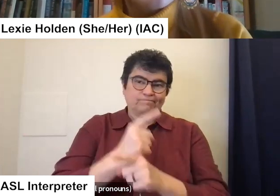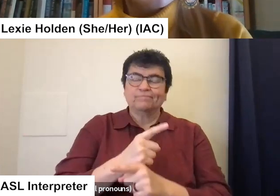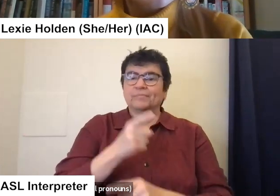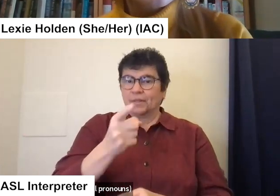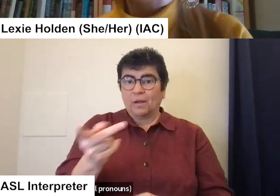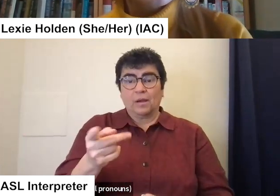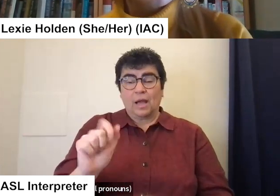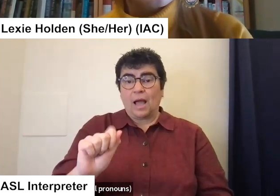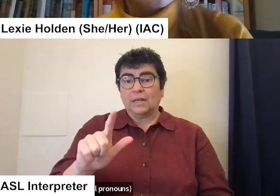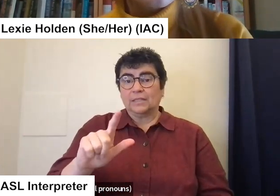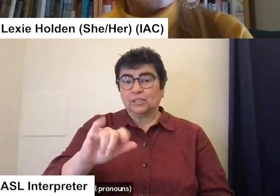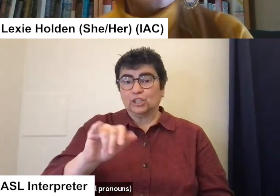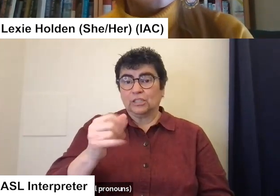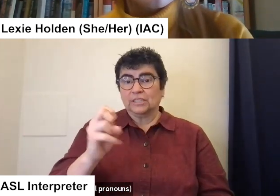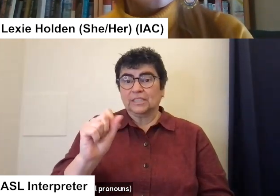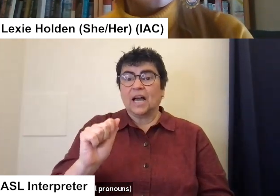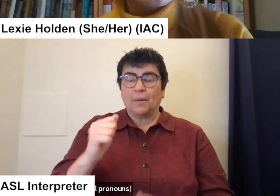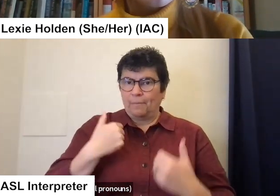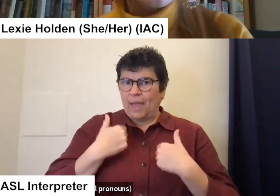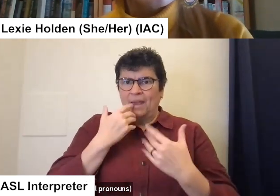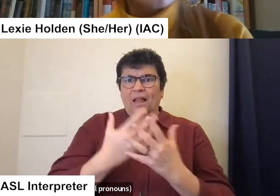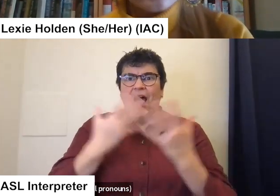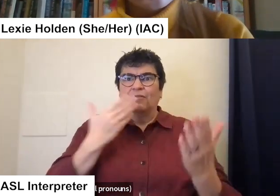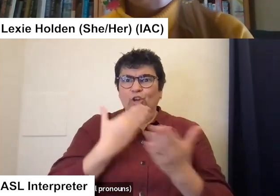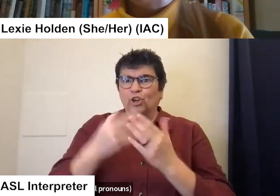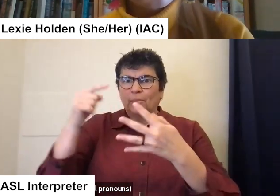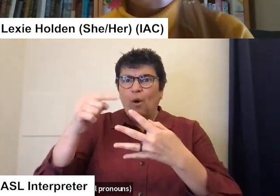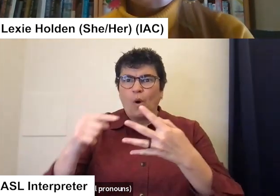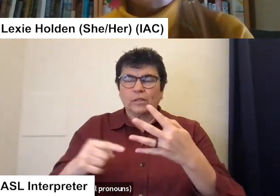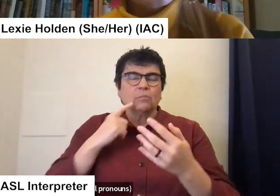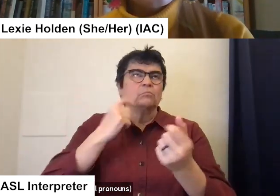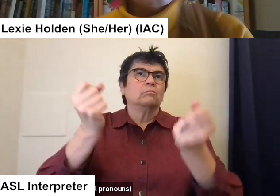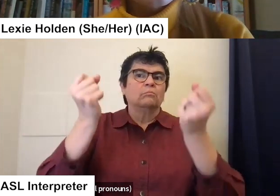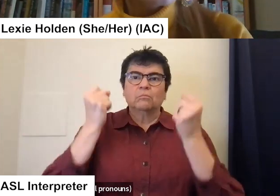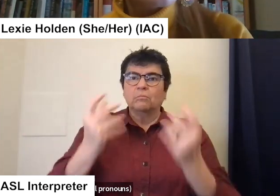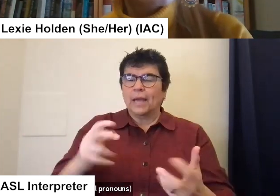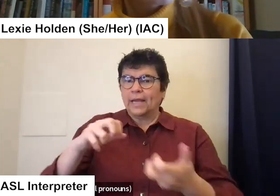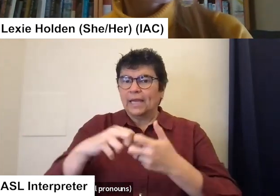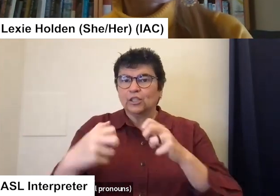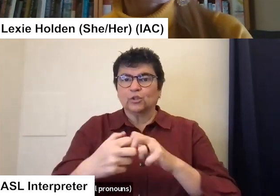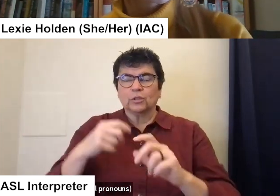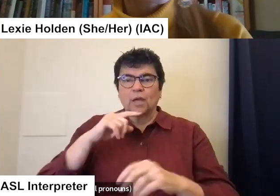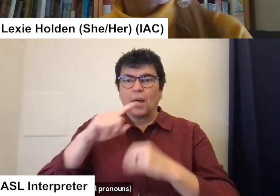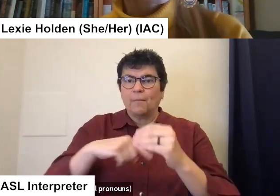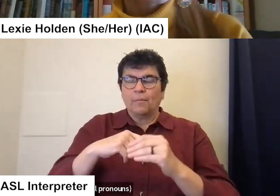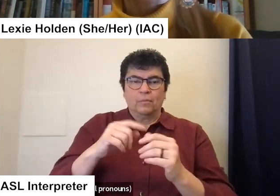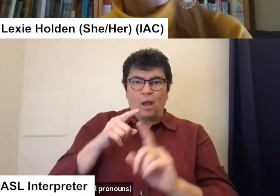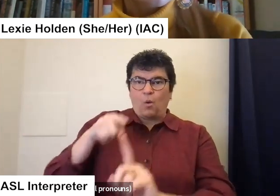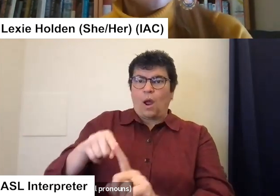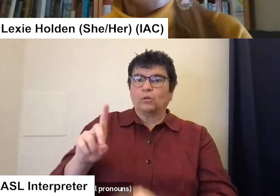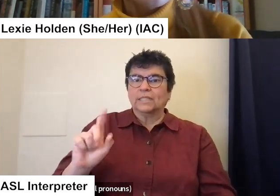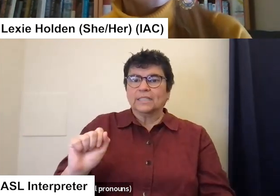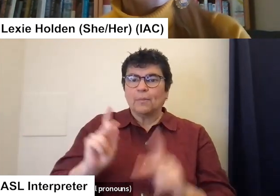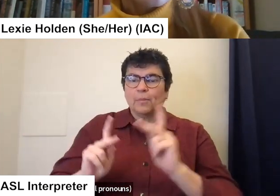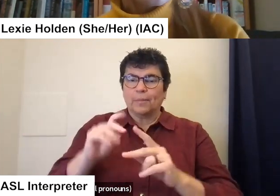mean, there were just so many issues around disabled people who are